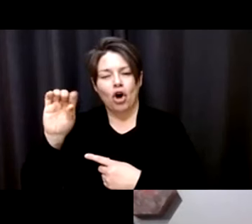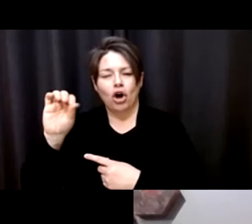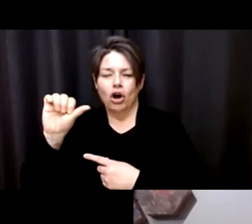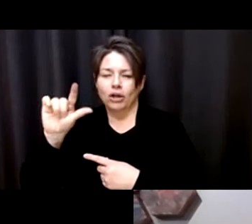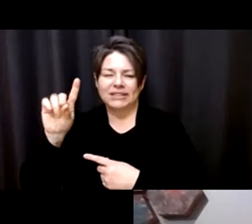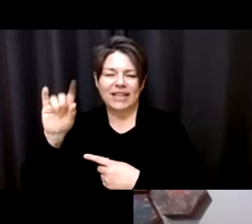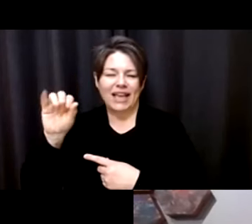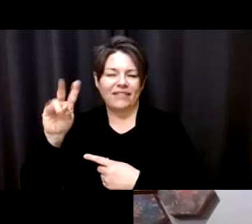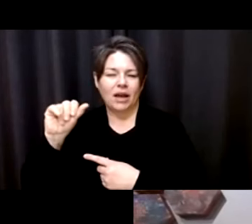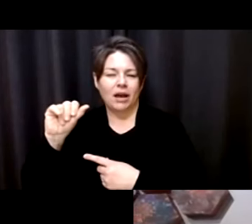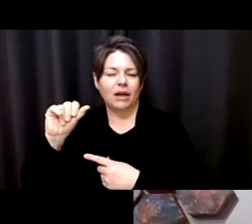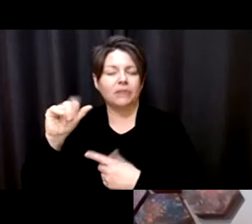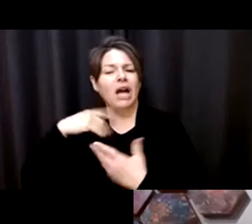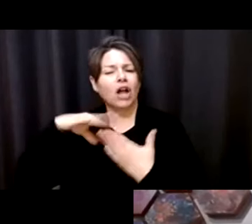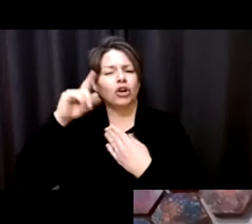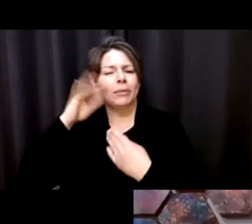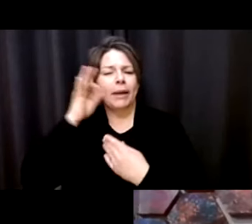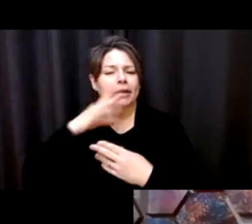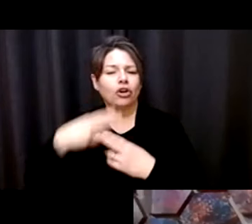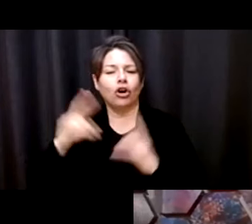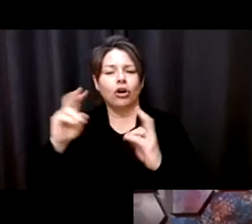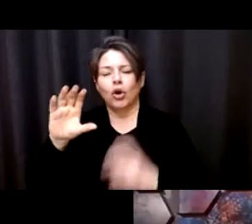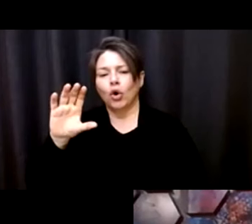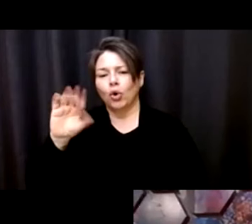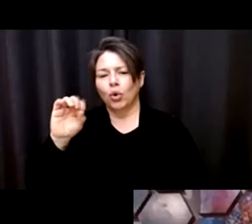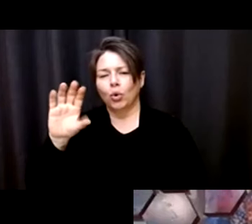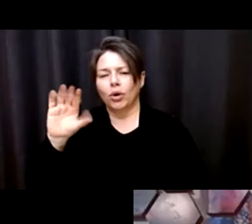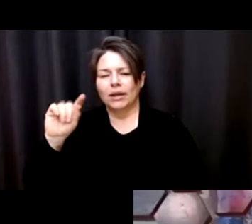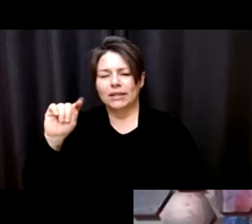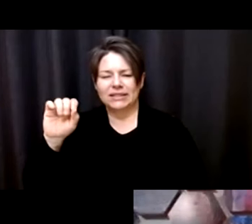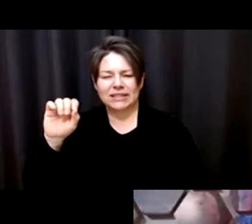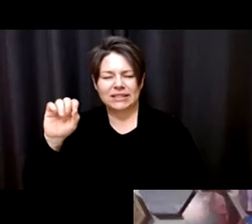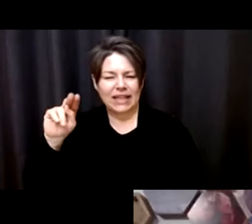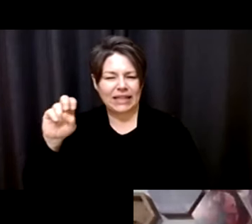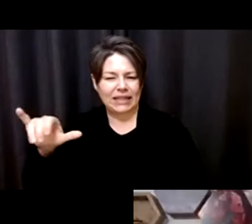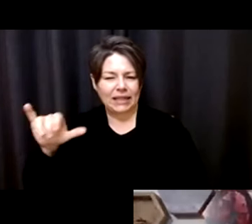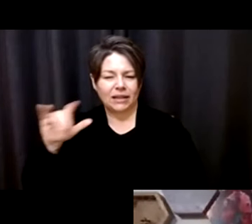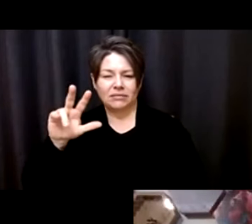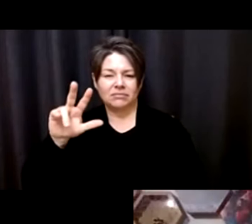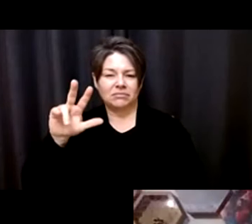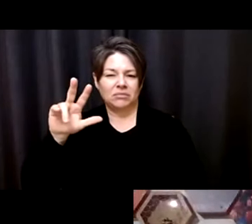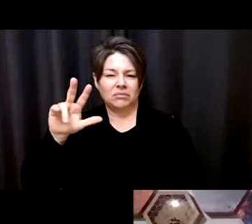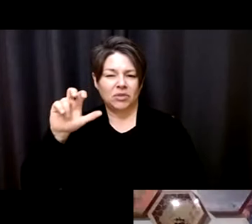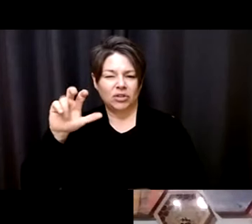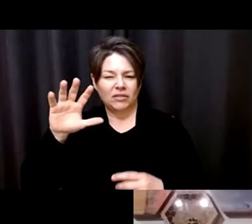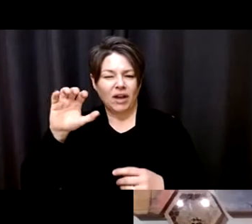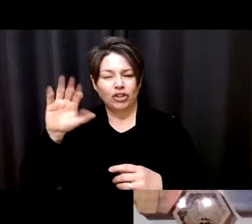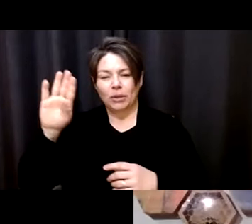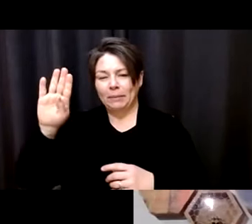called Cucuteni. And they are 5,000 to 3,500 BC. And